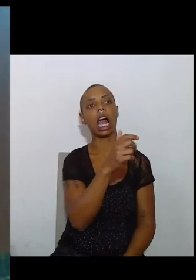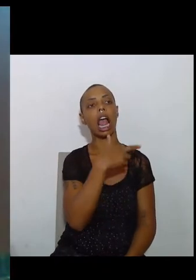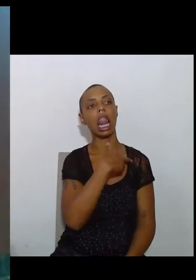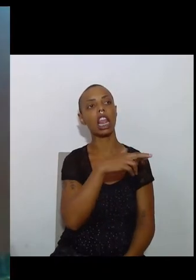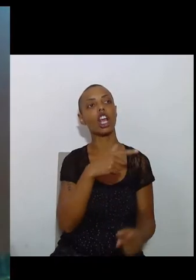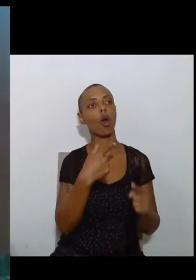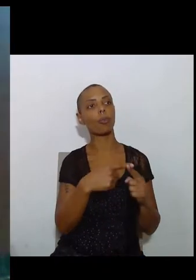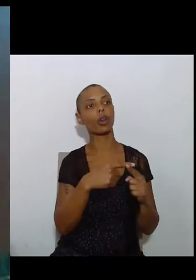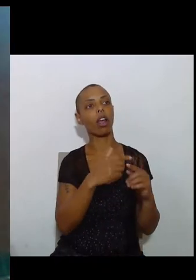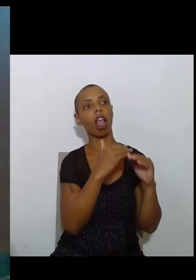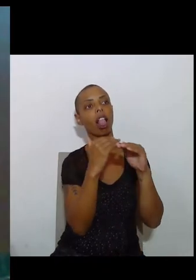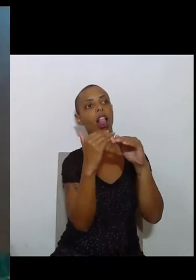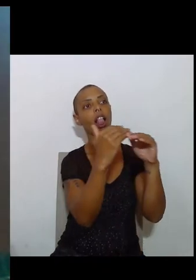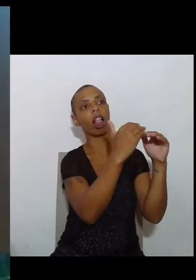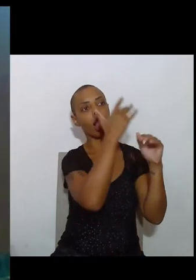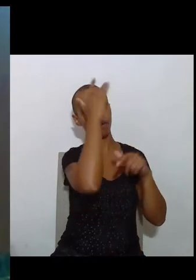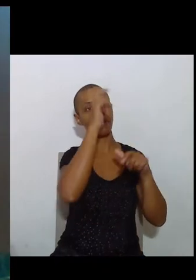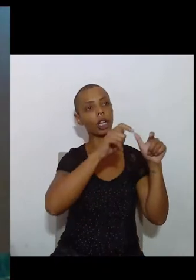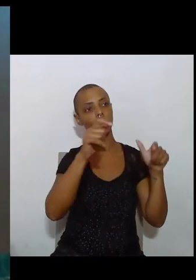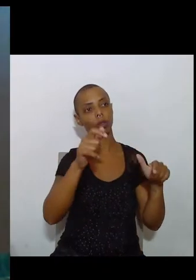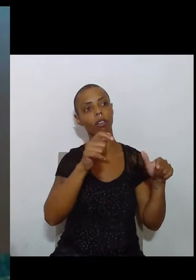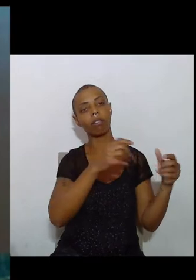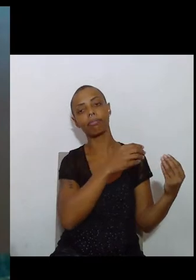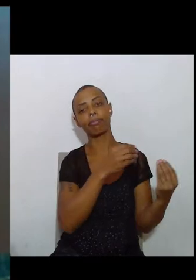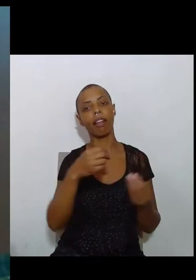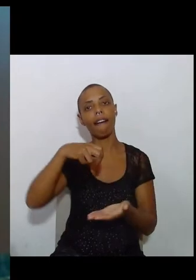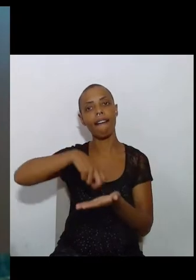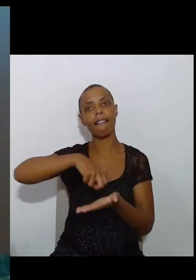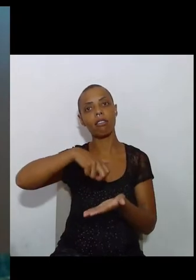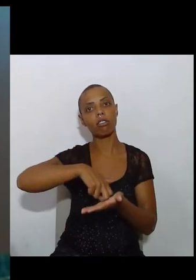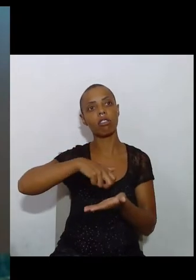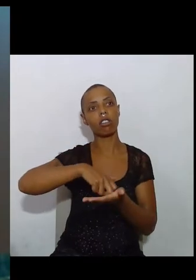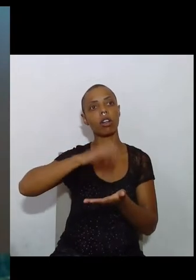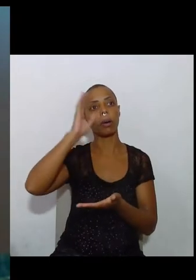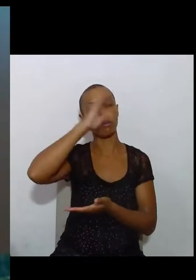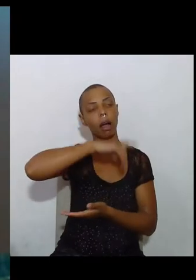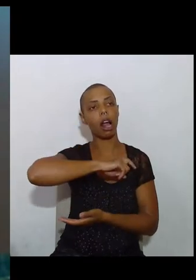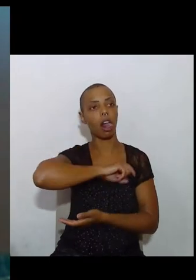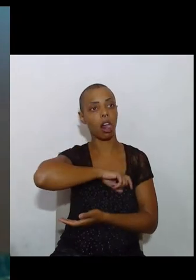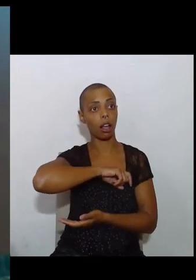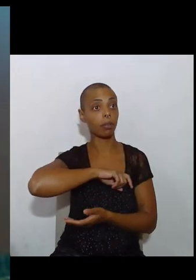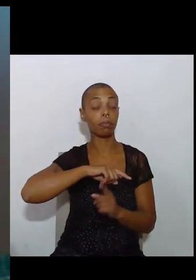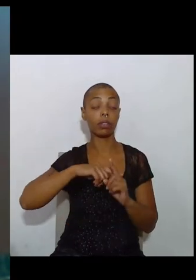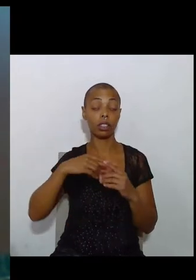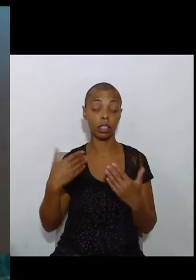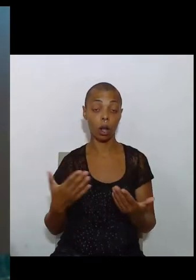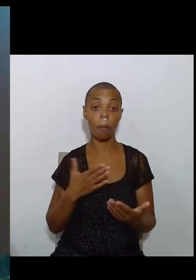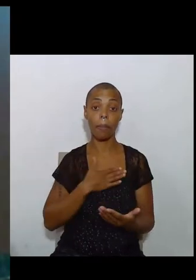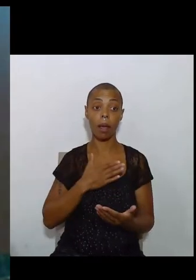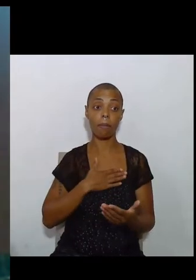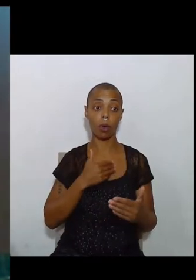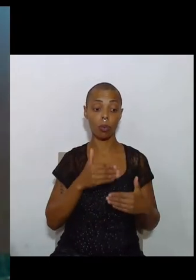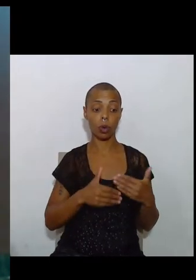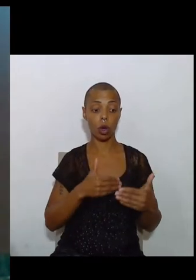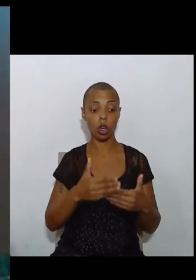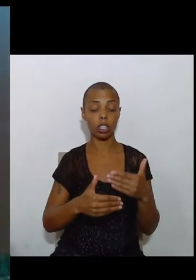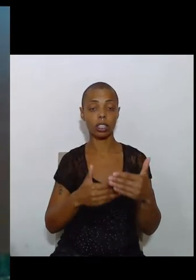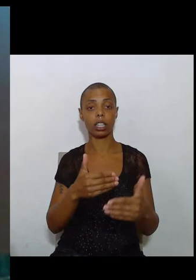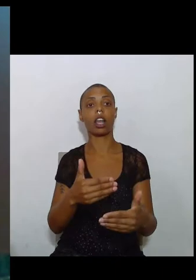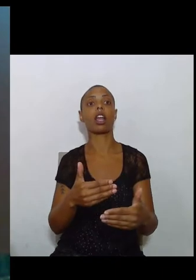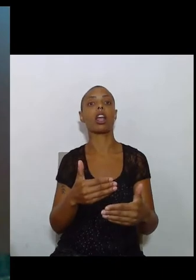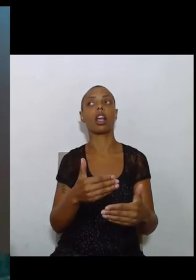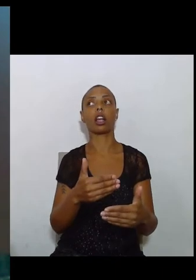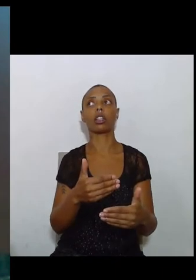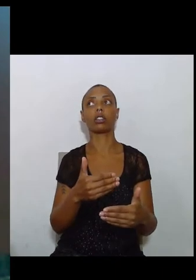more than a criticism against religion as a hegemonic space